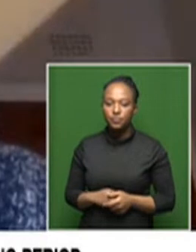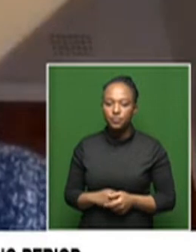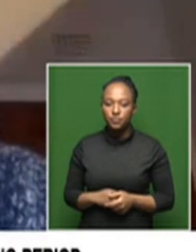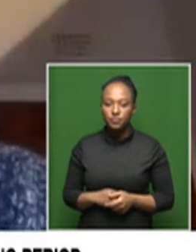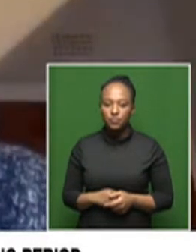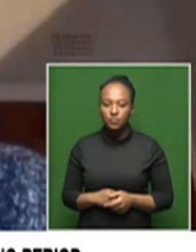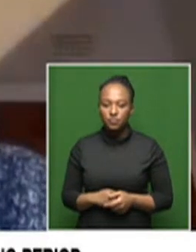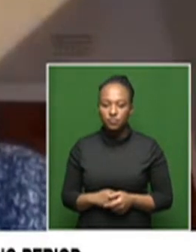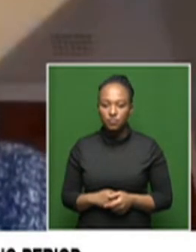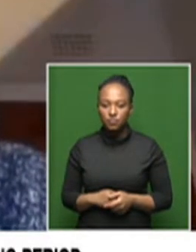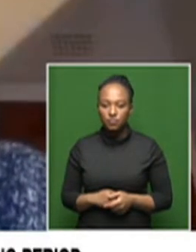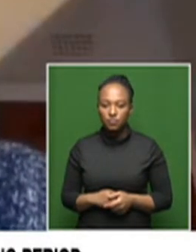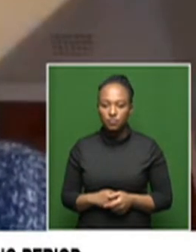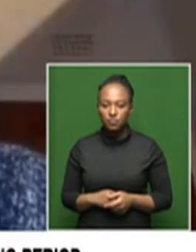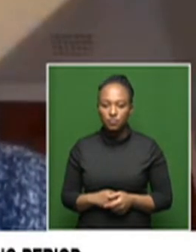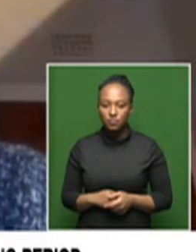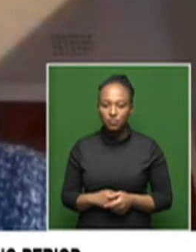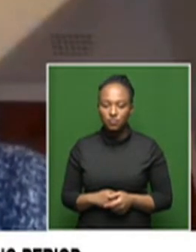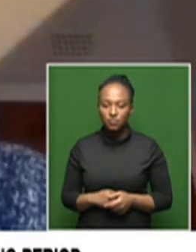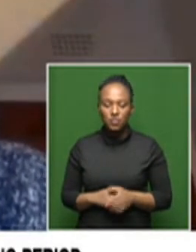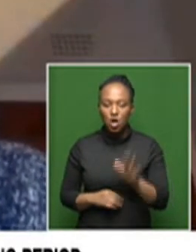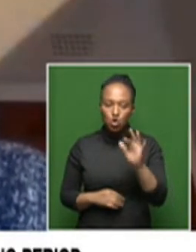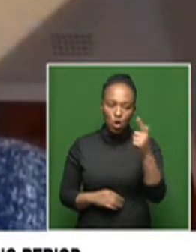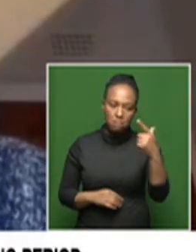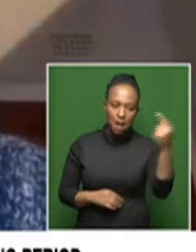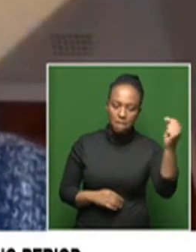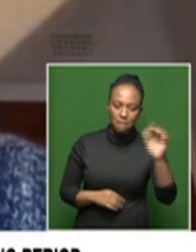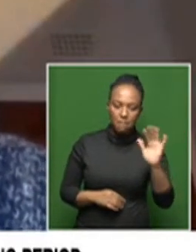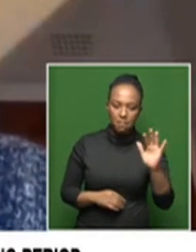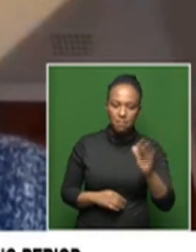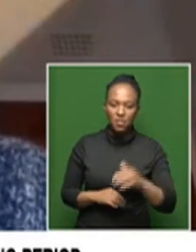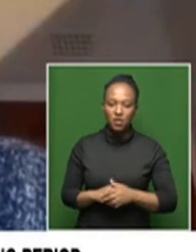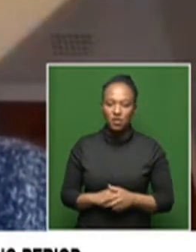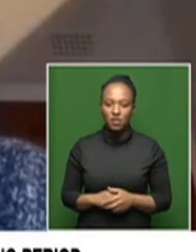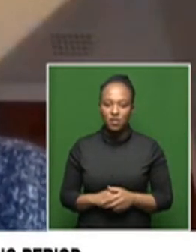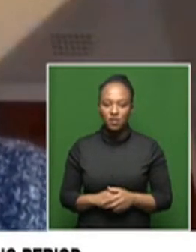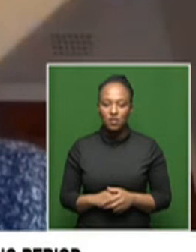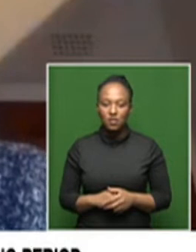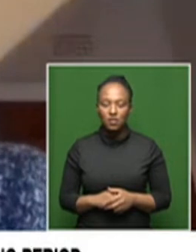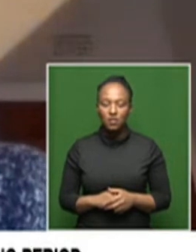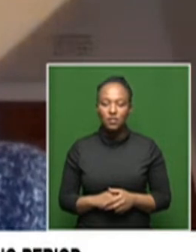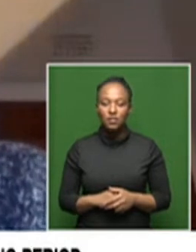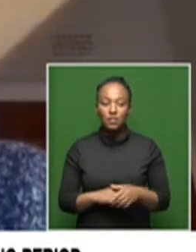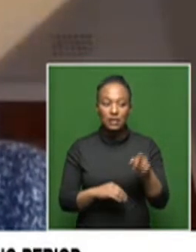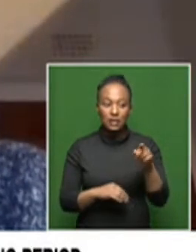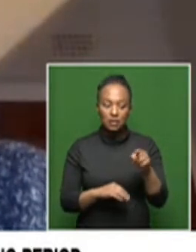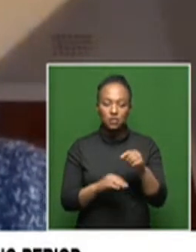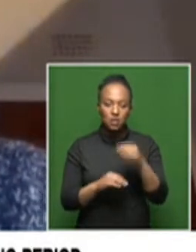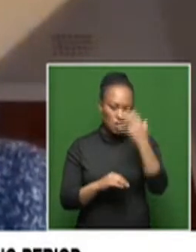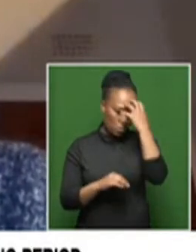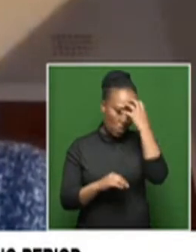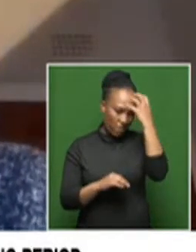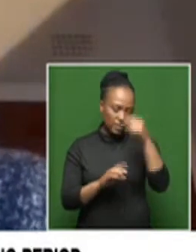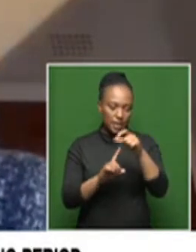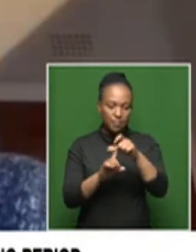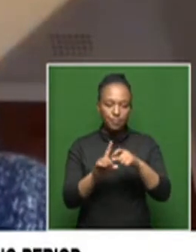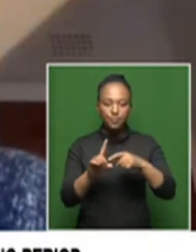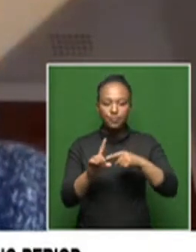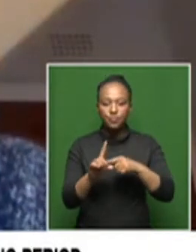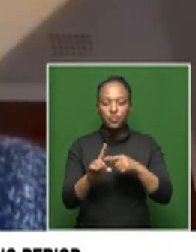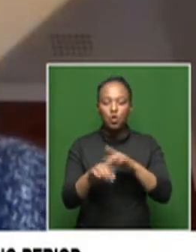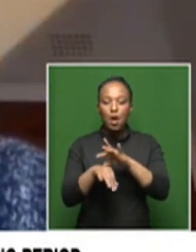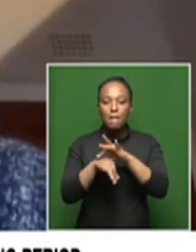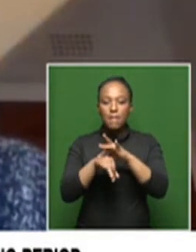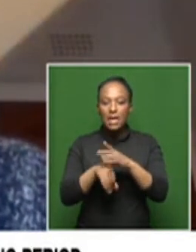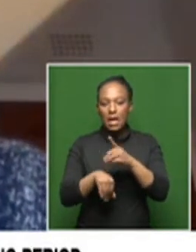Thanks, Professor Gray. Please don't go away yet. Professor Gray, there's a lot of medical jargon that we might understand amongst us, but I guess what